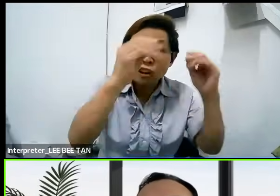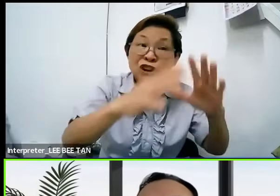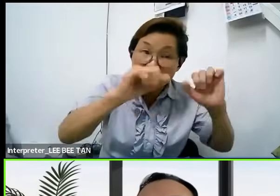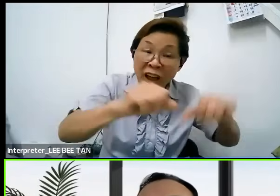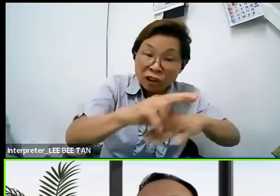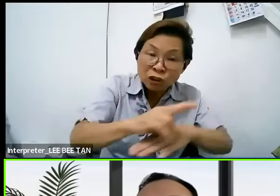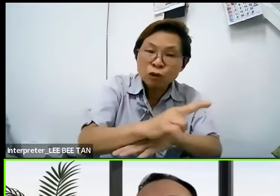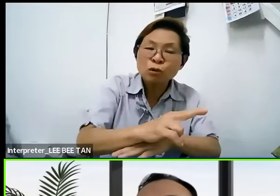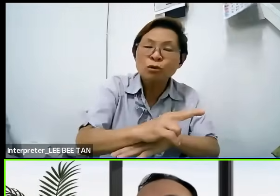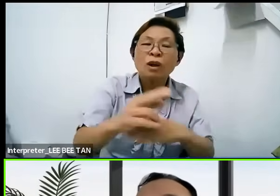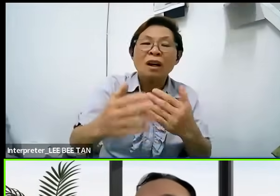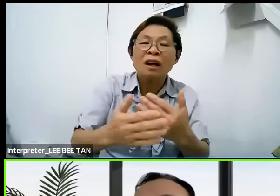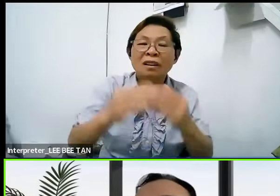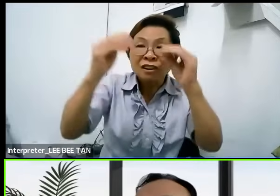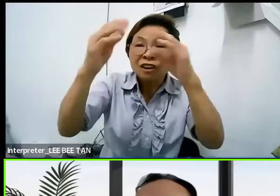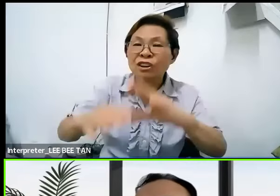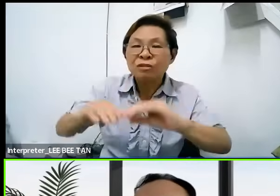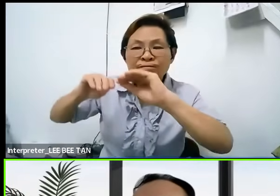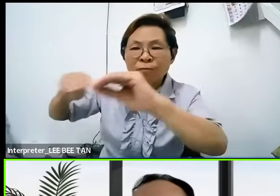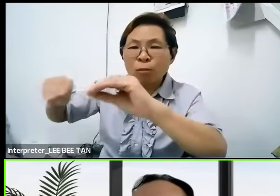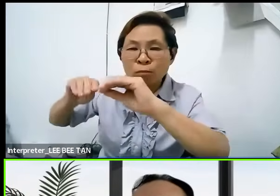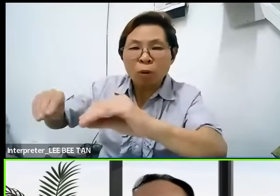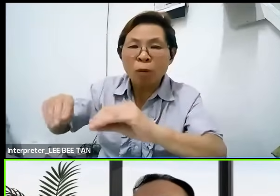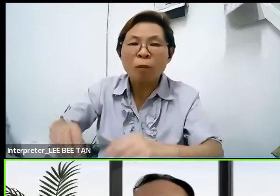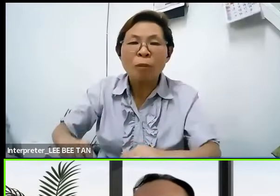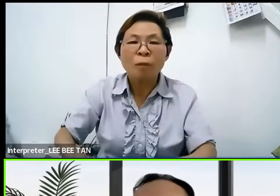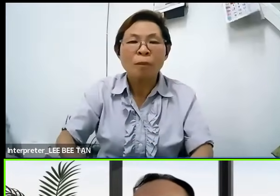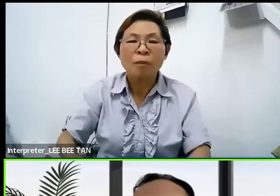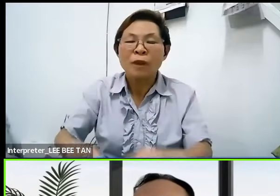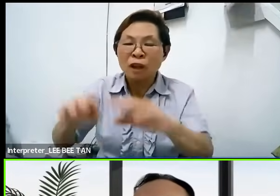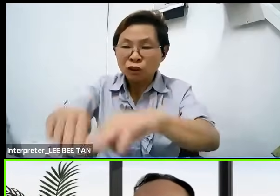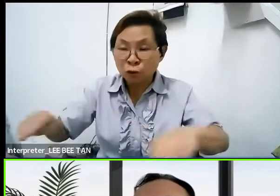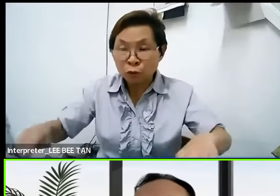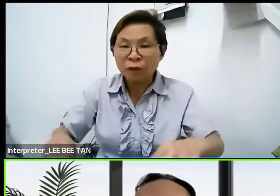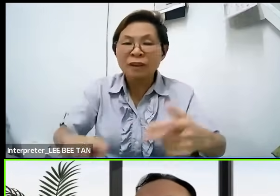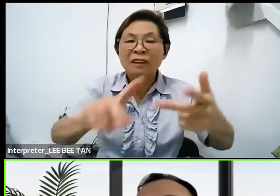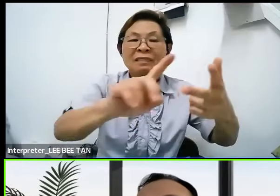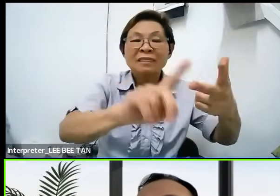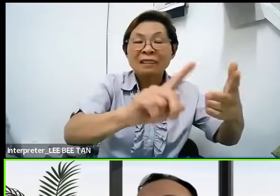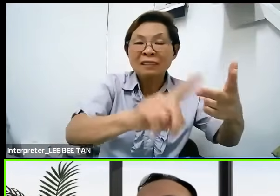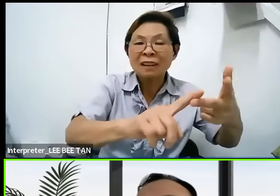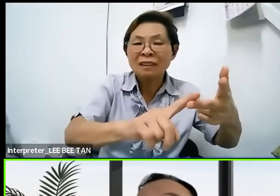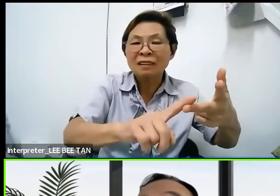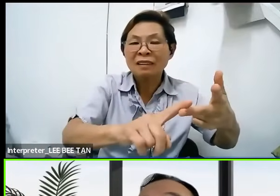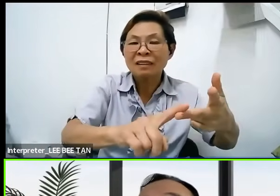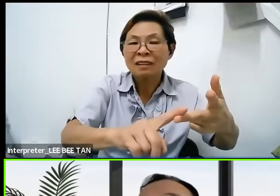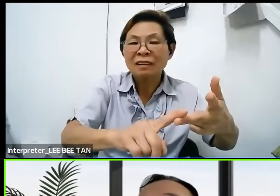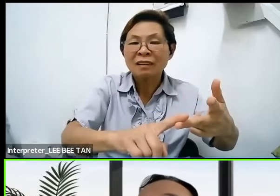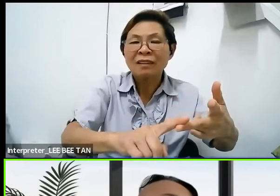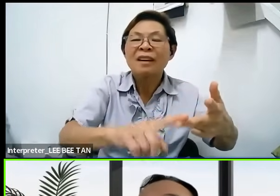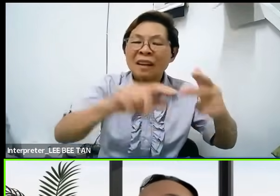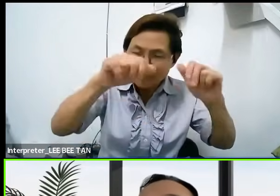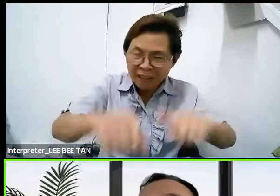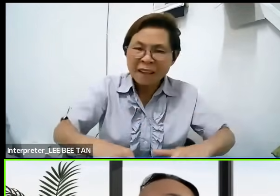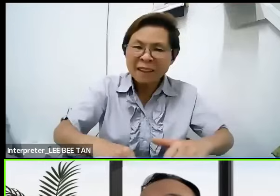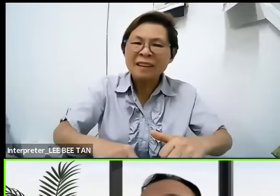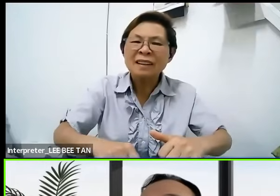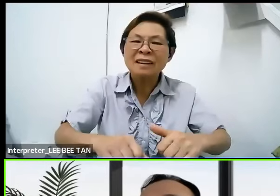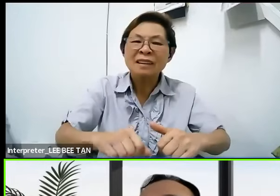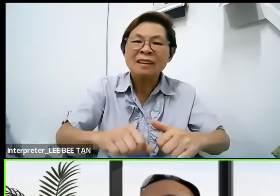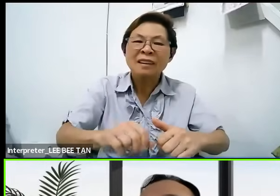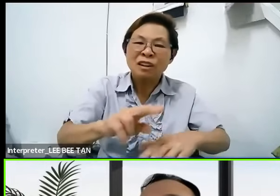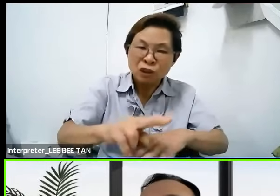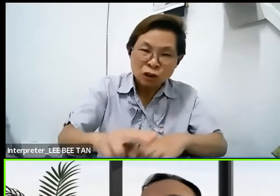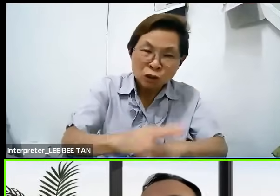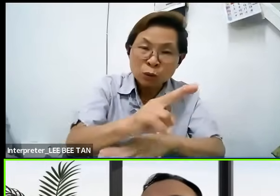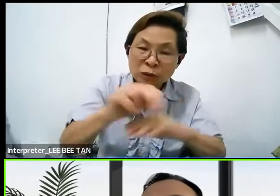teaching you know, daily practice. And the third one is accessibility issues, like Karin